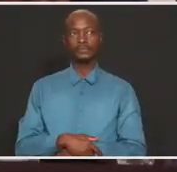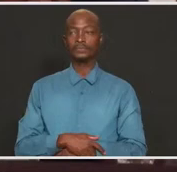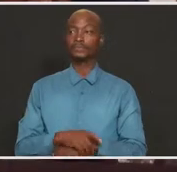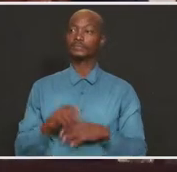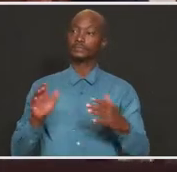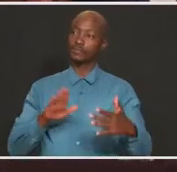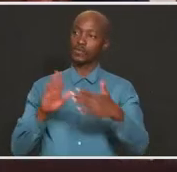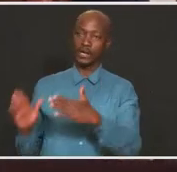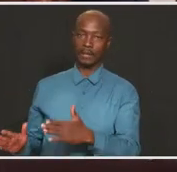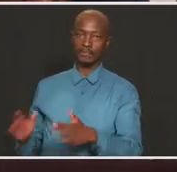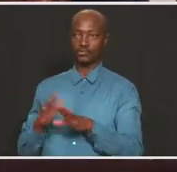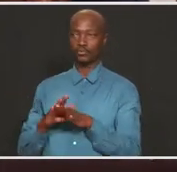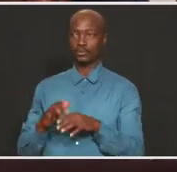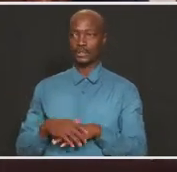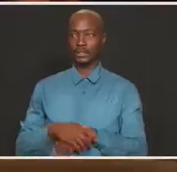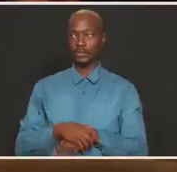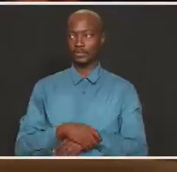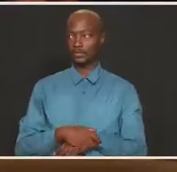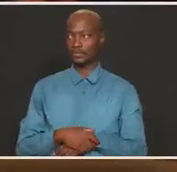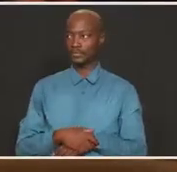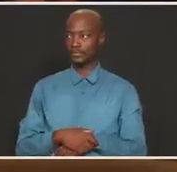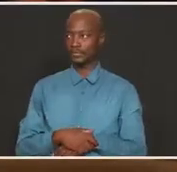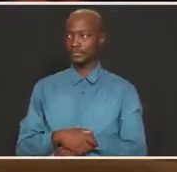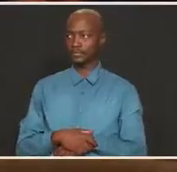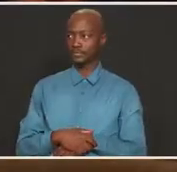are now coming to this site